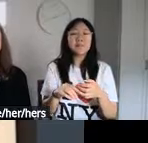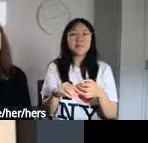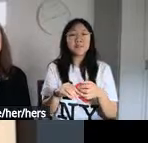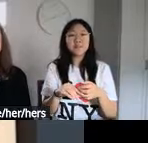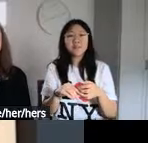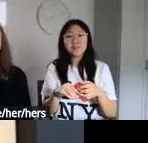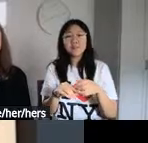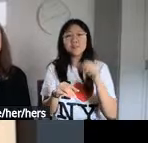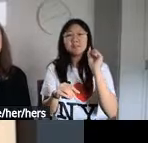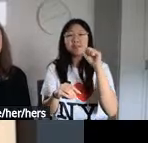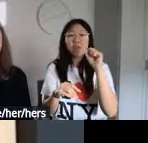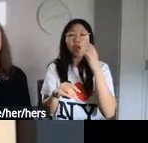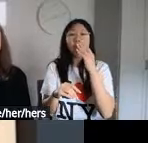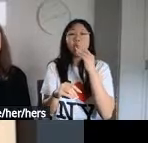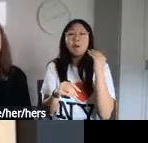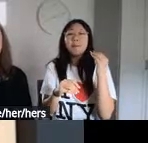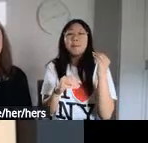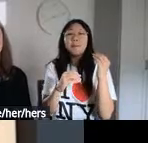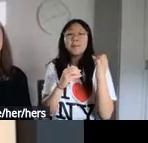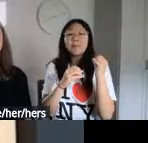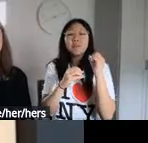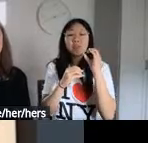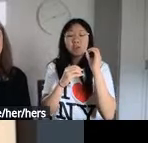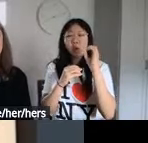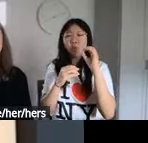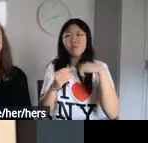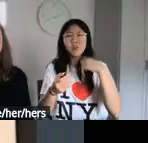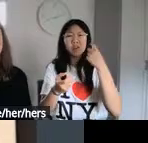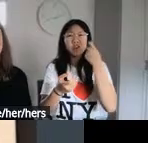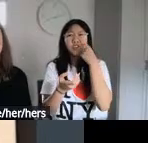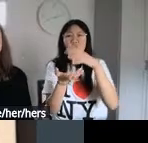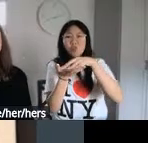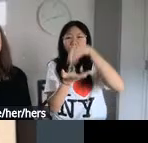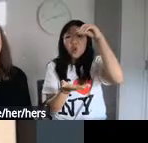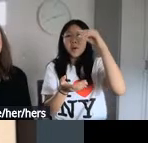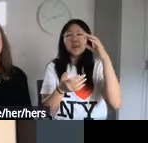a Spider-Man movie was filmed there, and